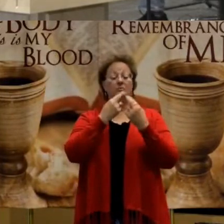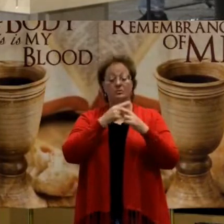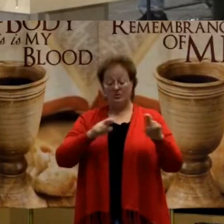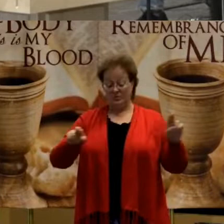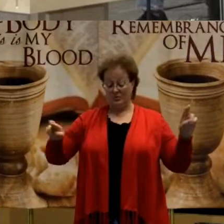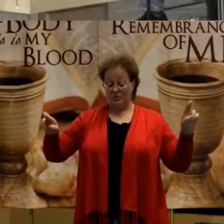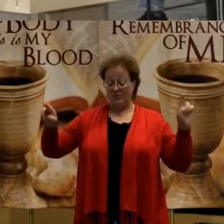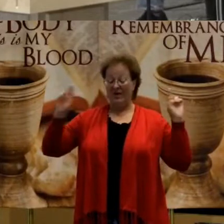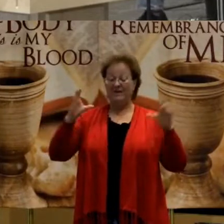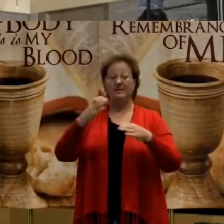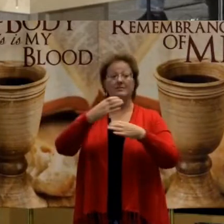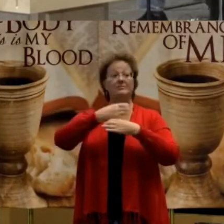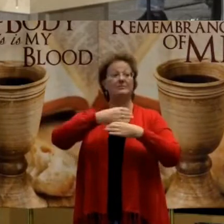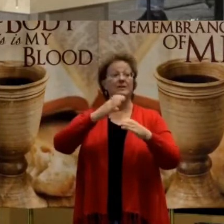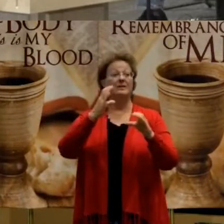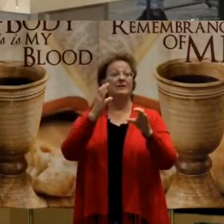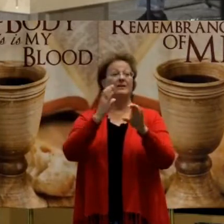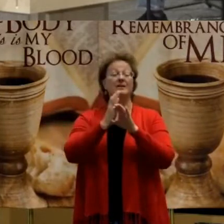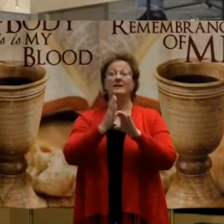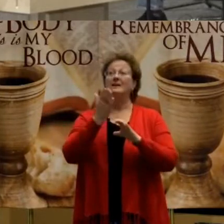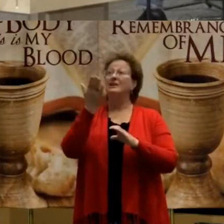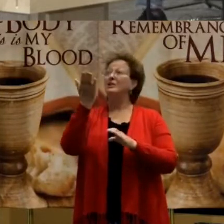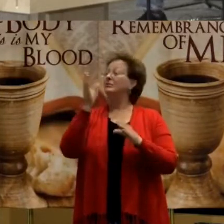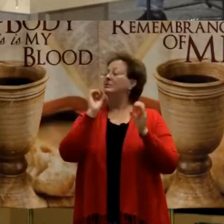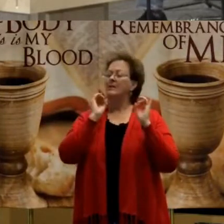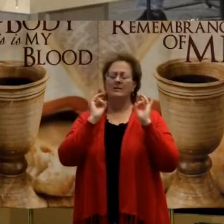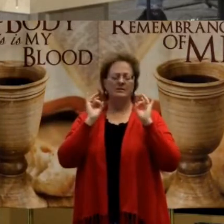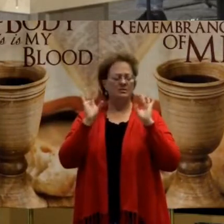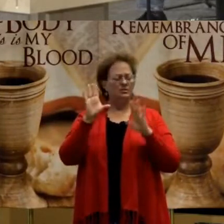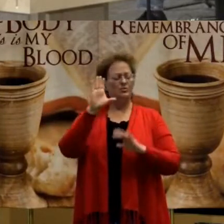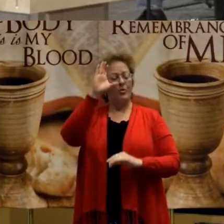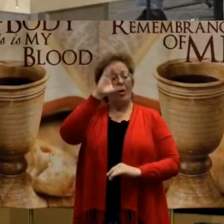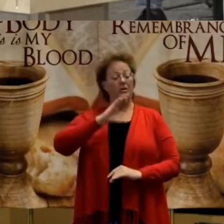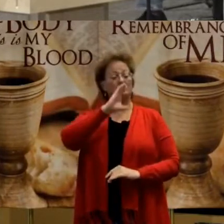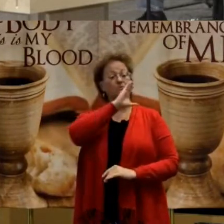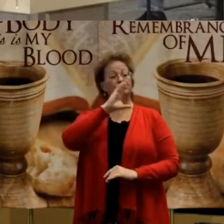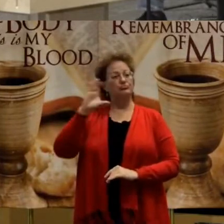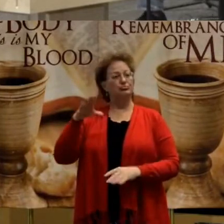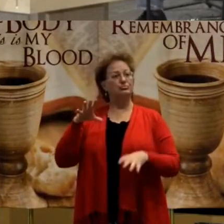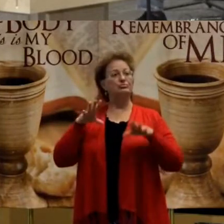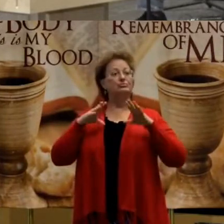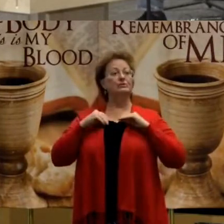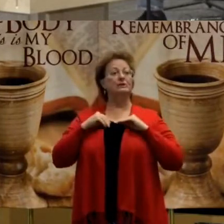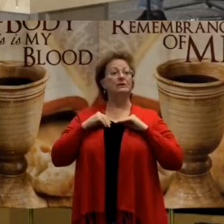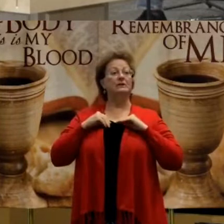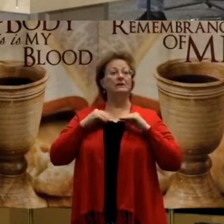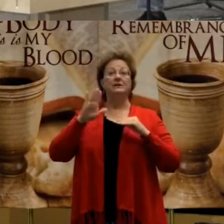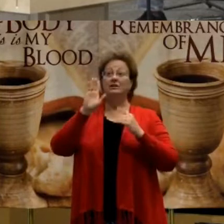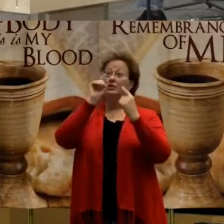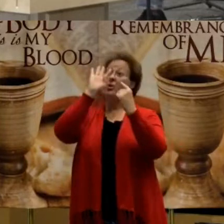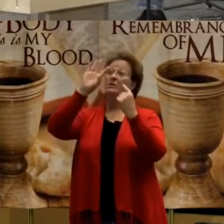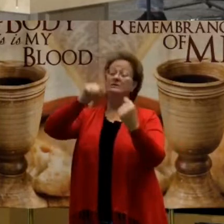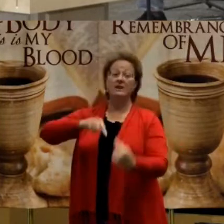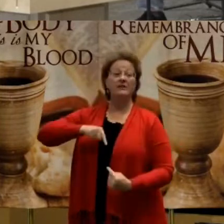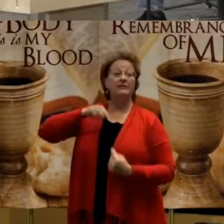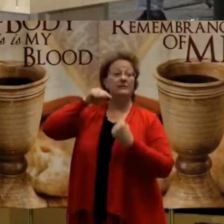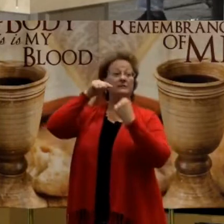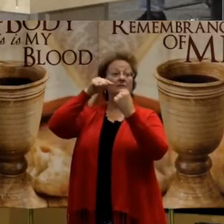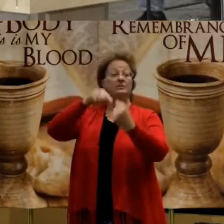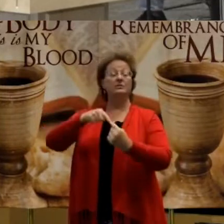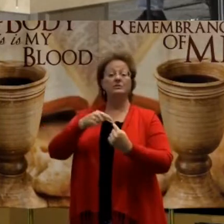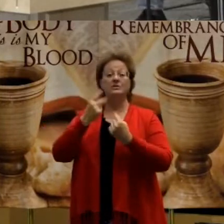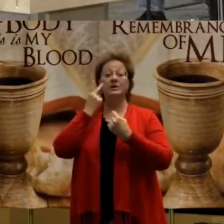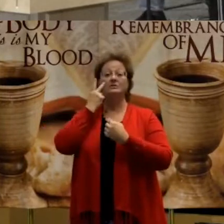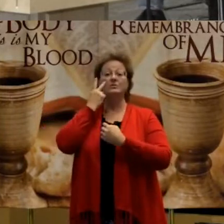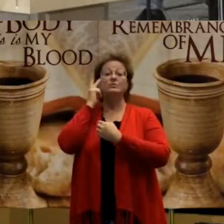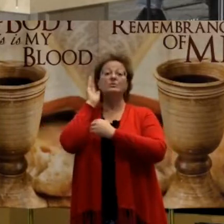whole creation. You did not despise the cross, for even in your suffering you